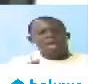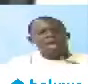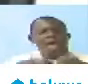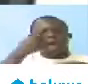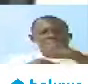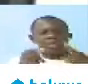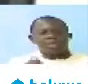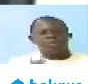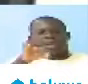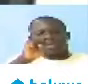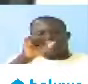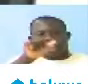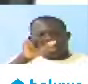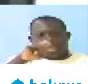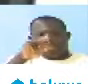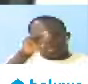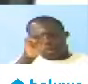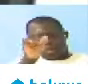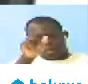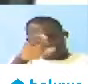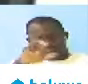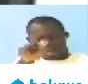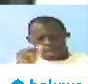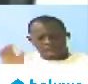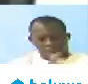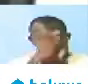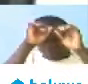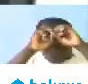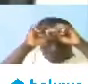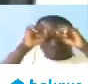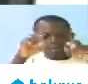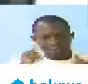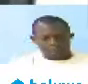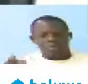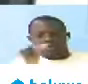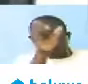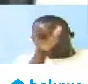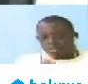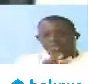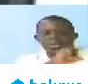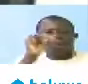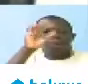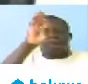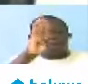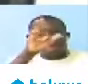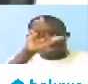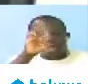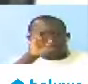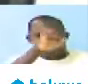and after Sankara, when Blaise took over, he also continued to support Charles